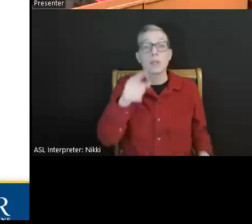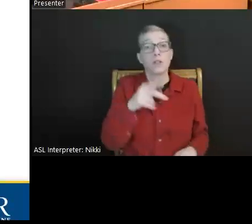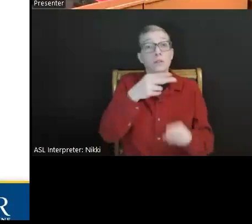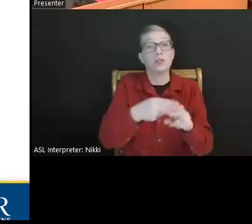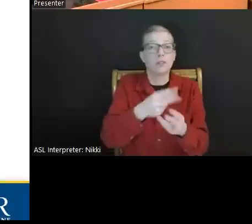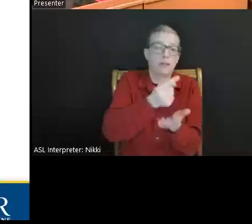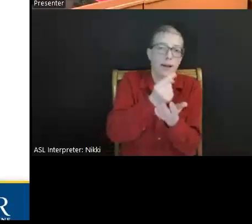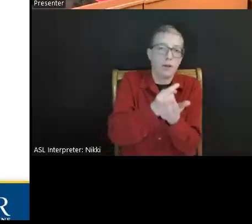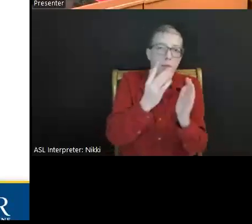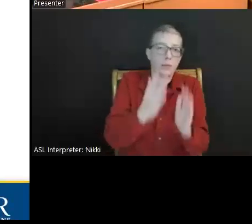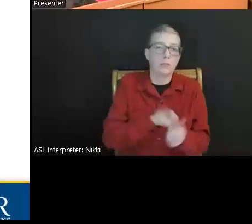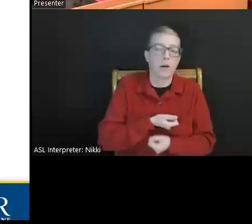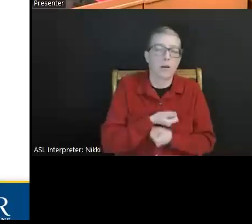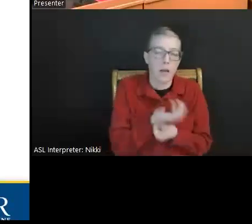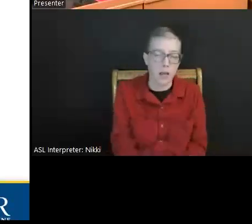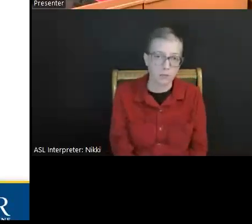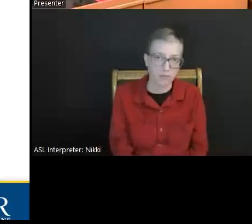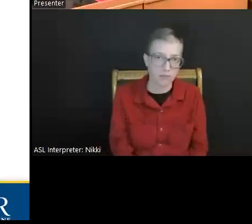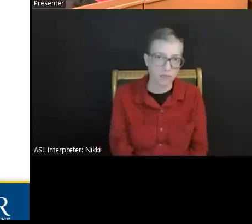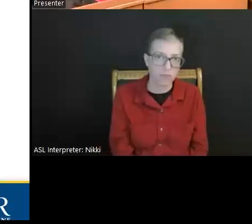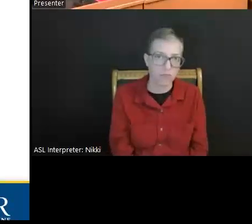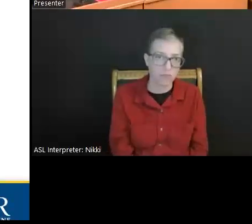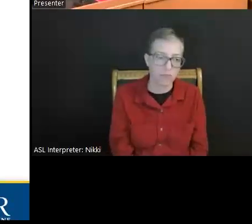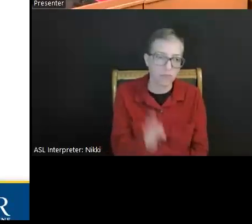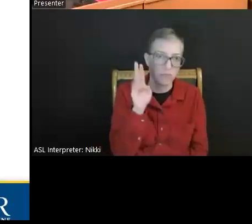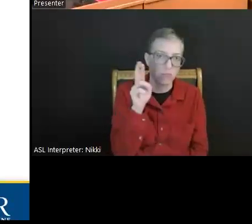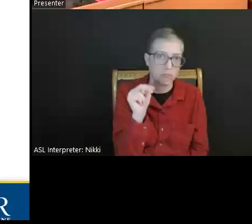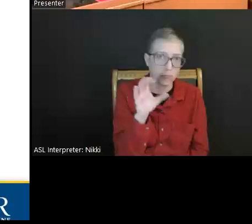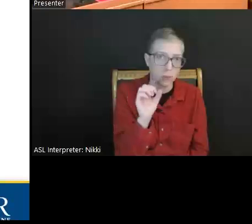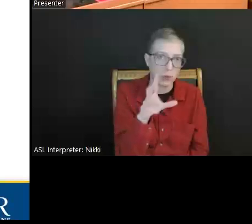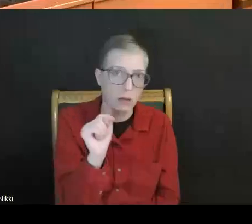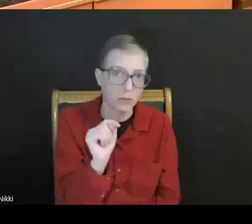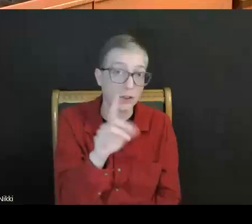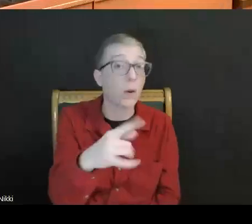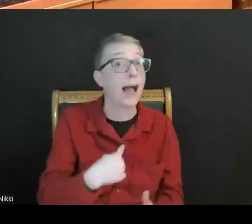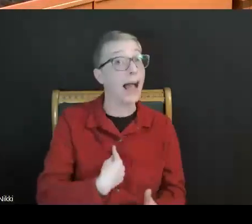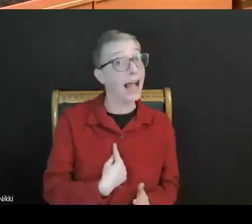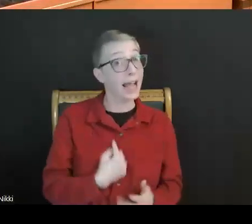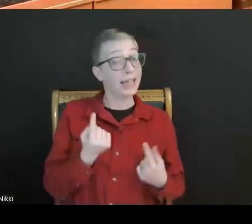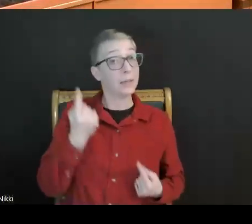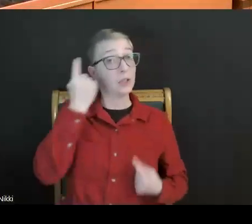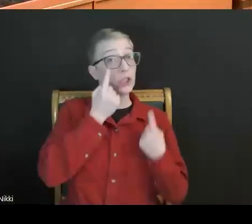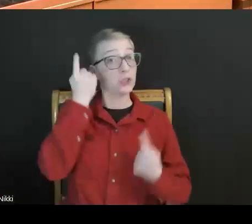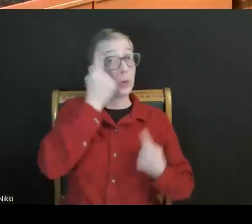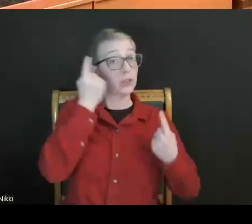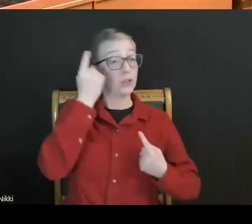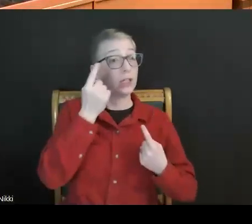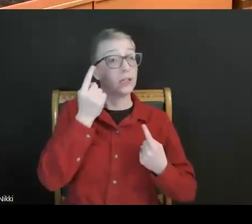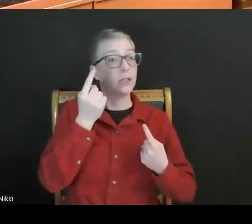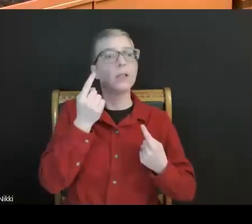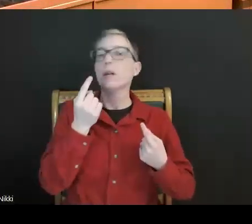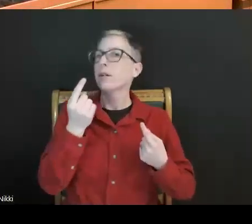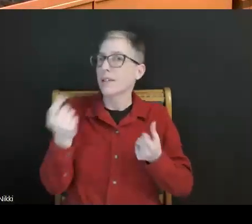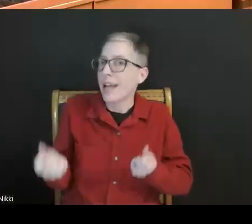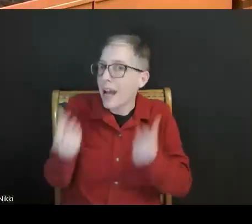burnout. I wondered what number of appointments are therapists seeing? Like, how many clients a day?